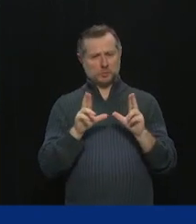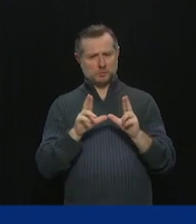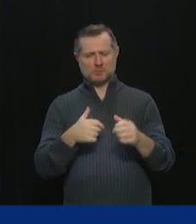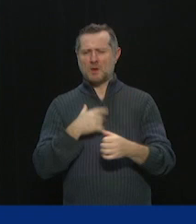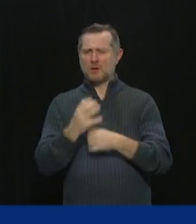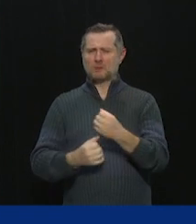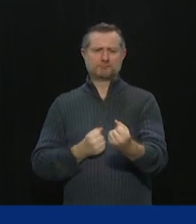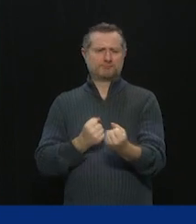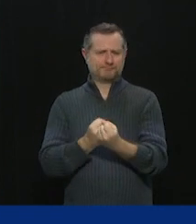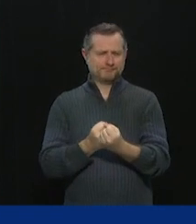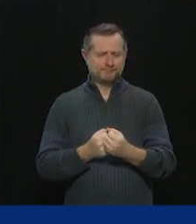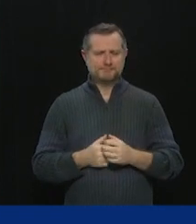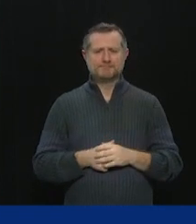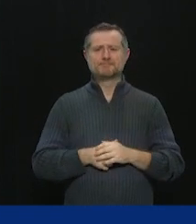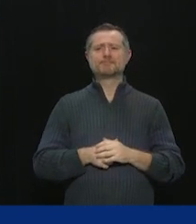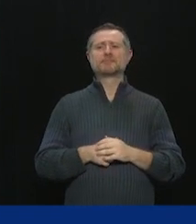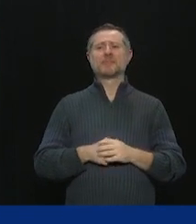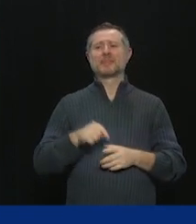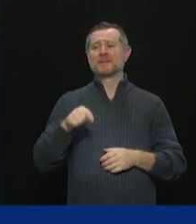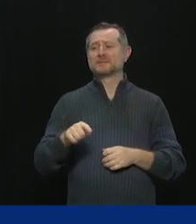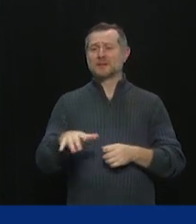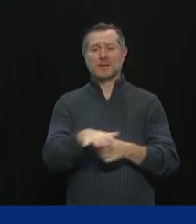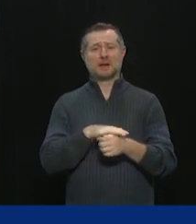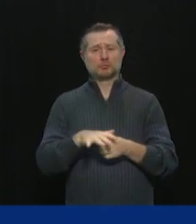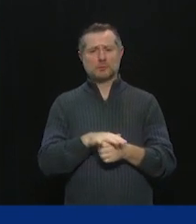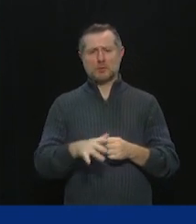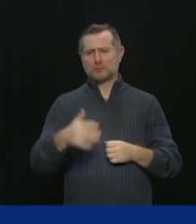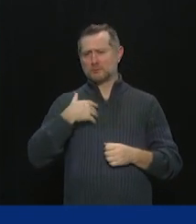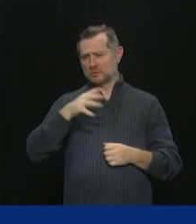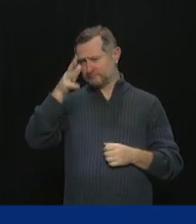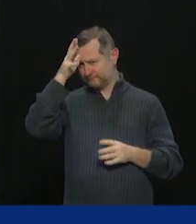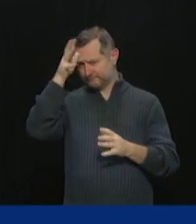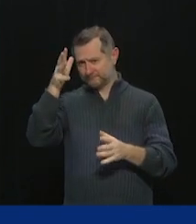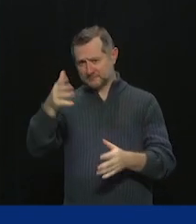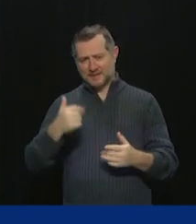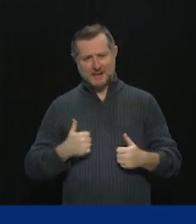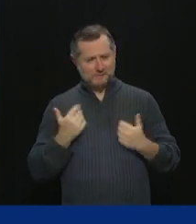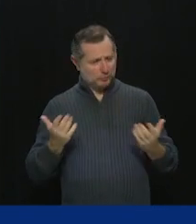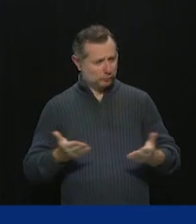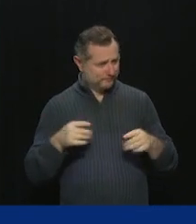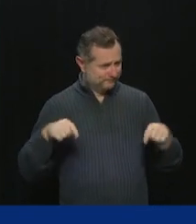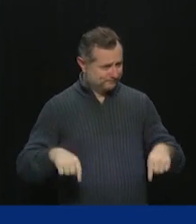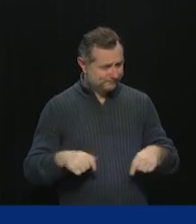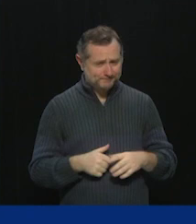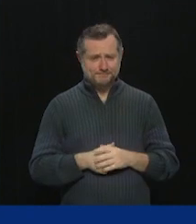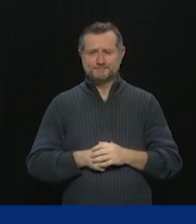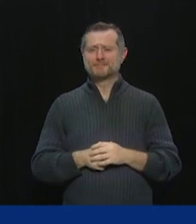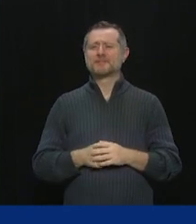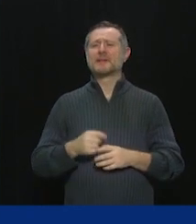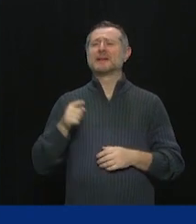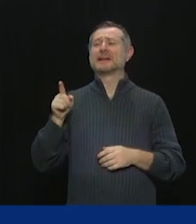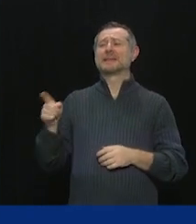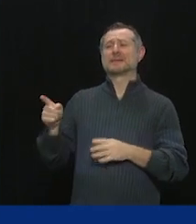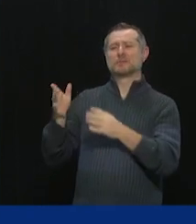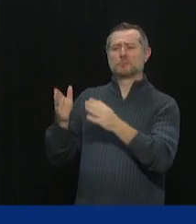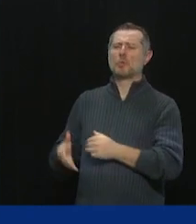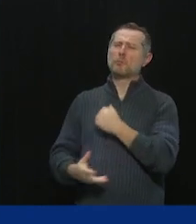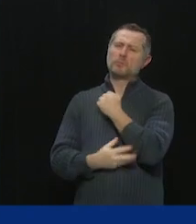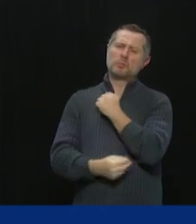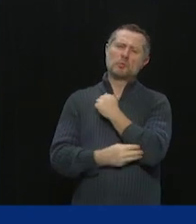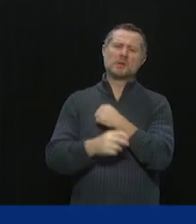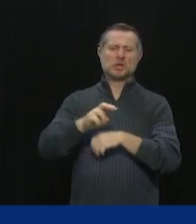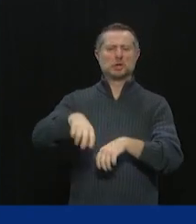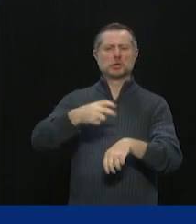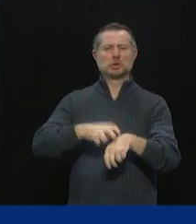This is the neighborhood where my grandfather had started life in this country after leaving great poverty in Ireland, and he didn't come